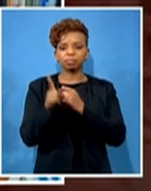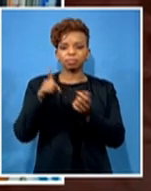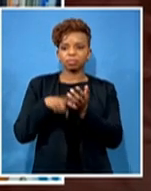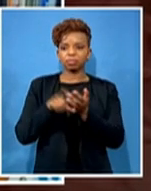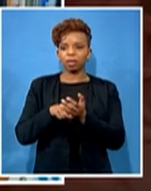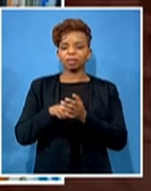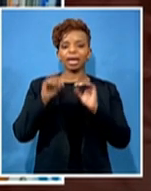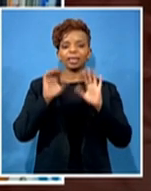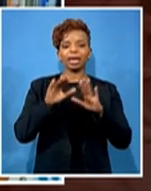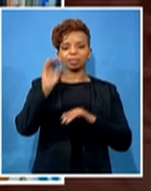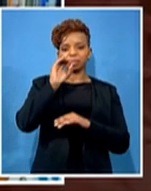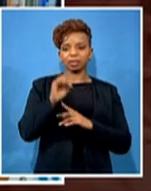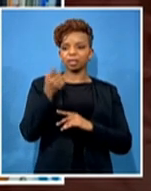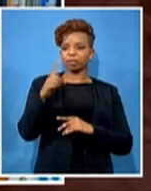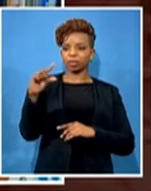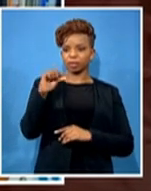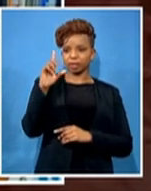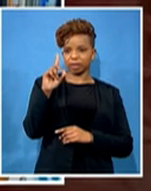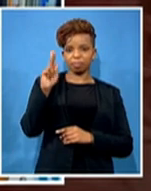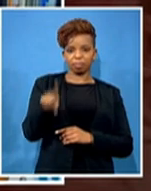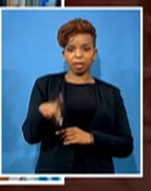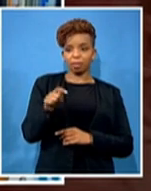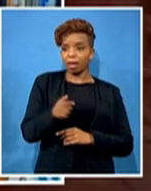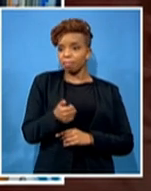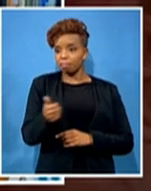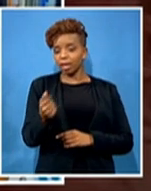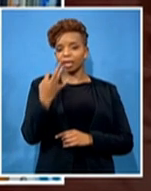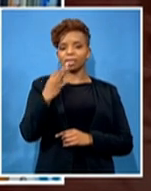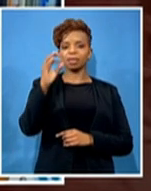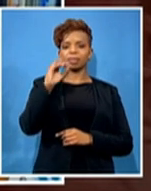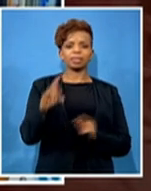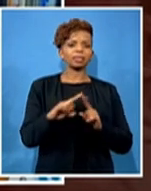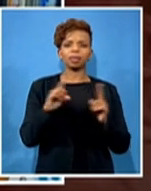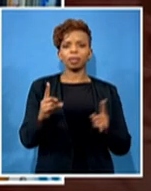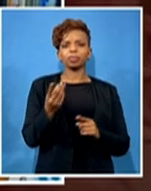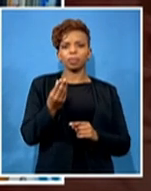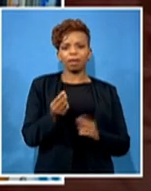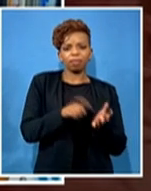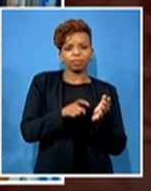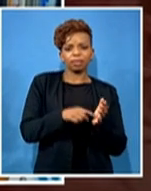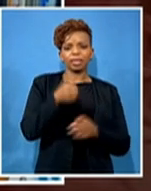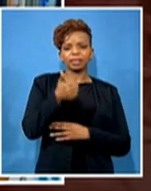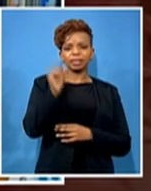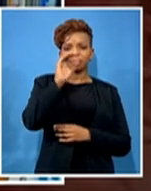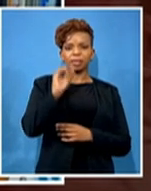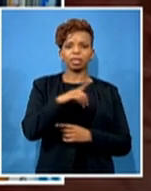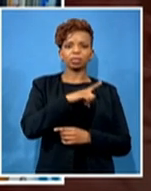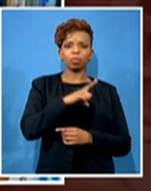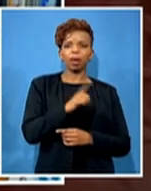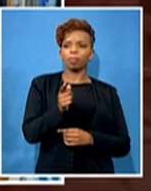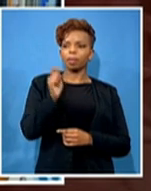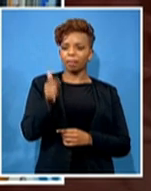we have 60% debt to GDP, and we pay back 5% of our GDP every year, and that's due to the interest